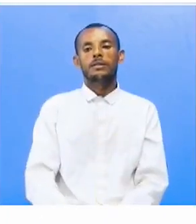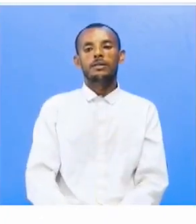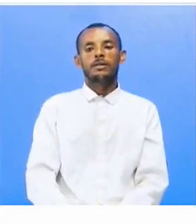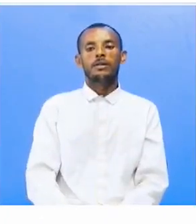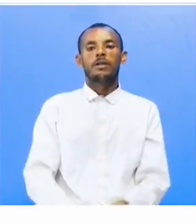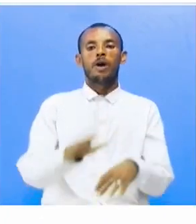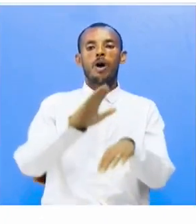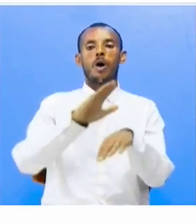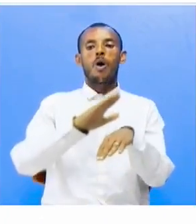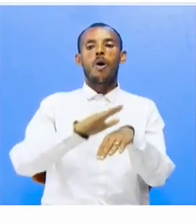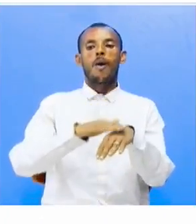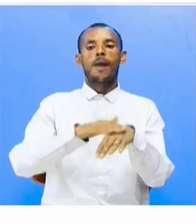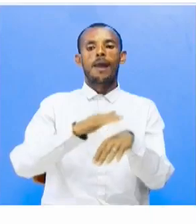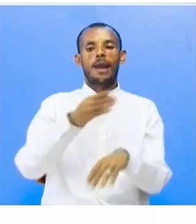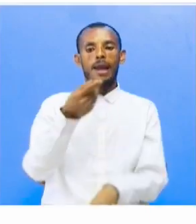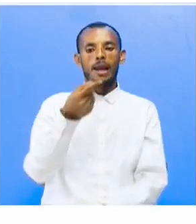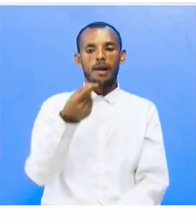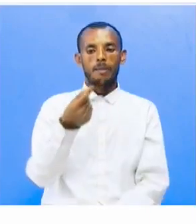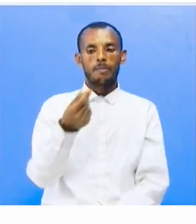on bear